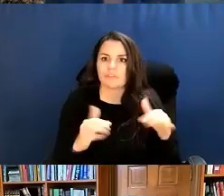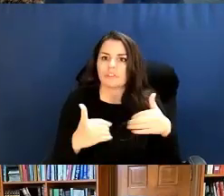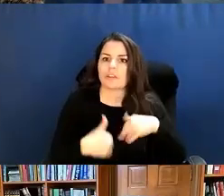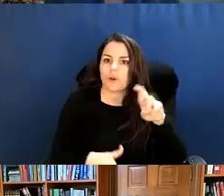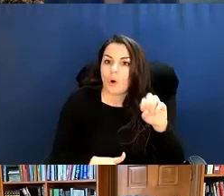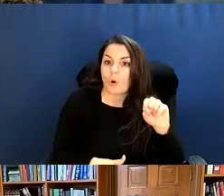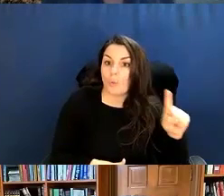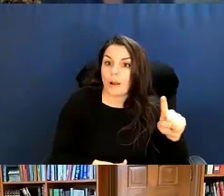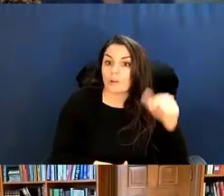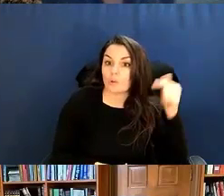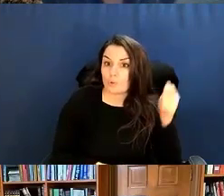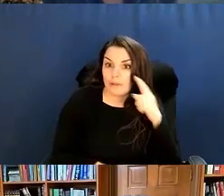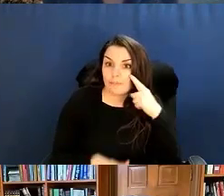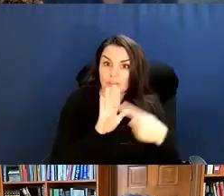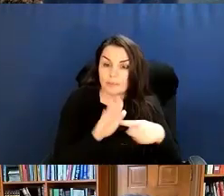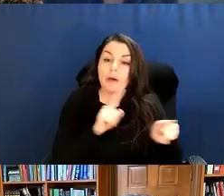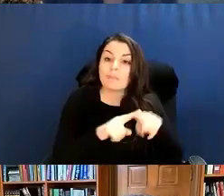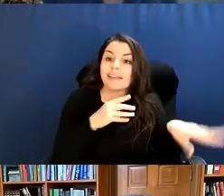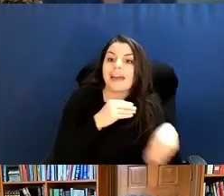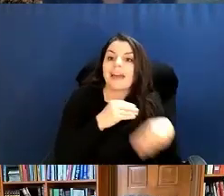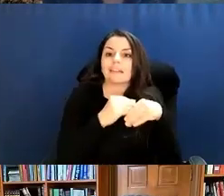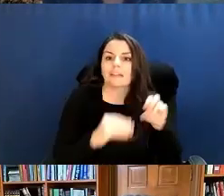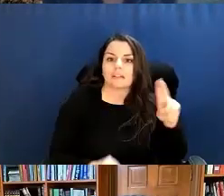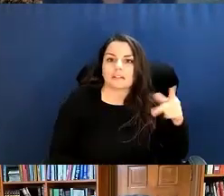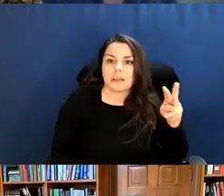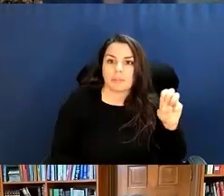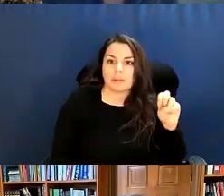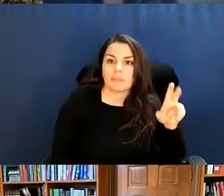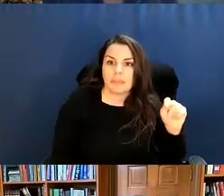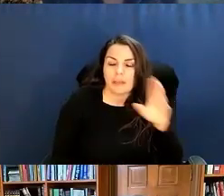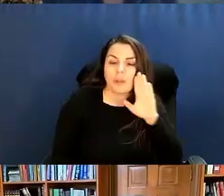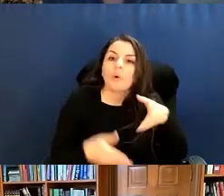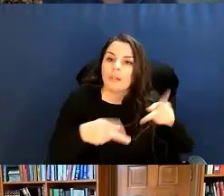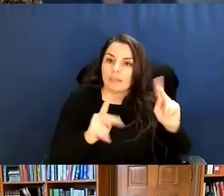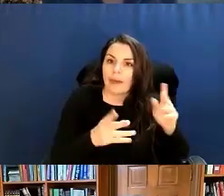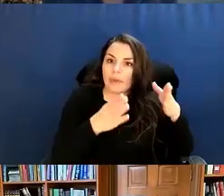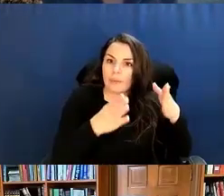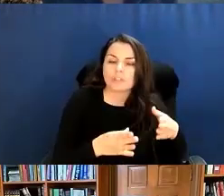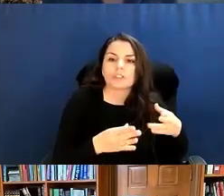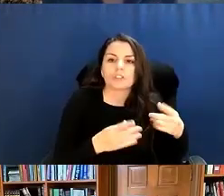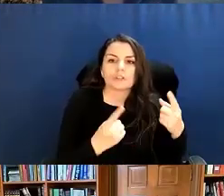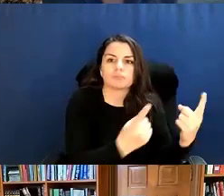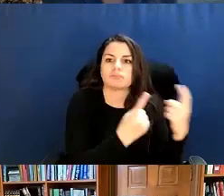an unobligated obligation. You can't rebudget those funds.